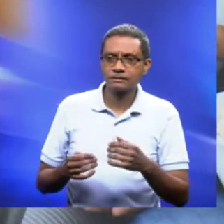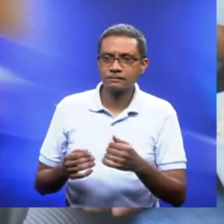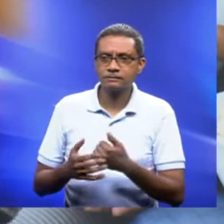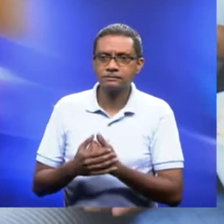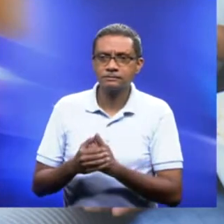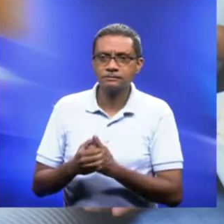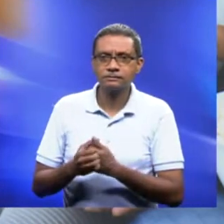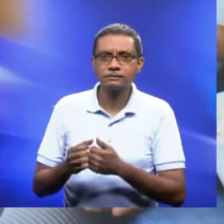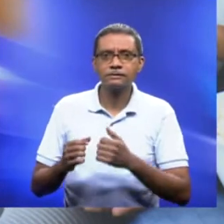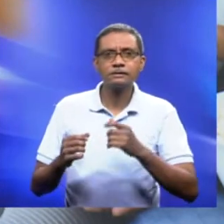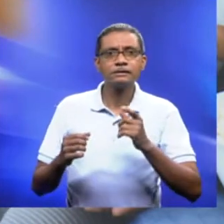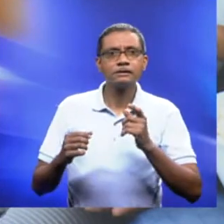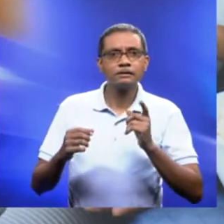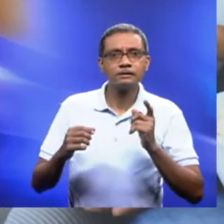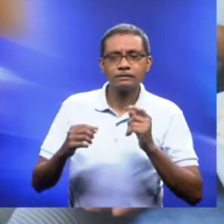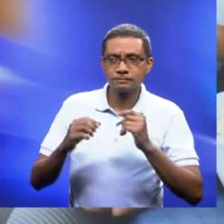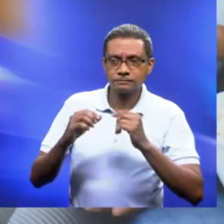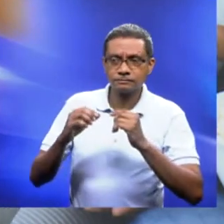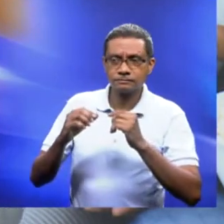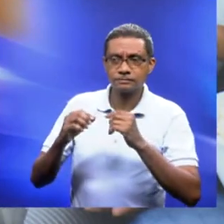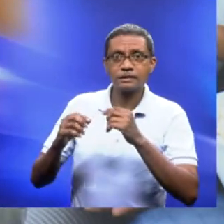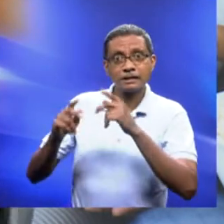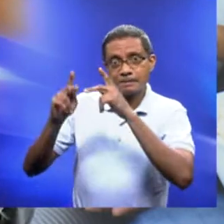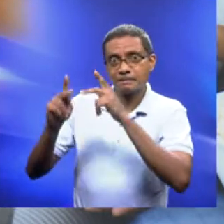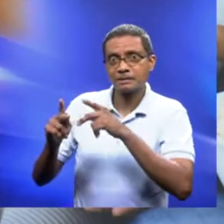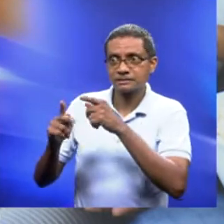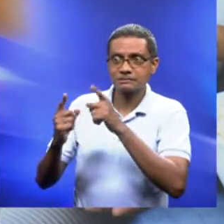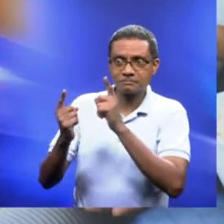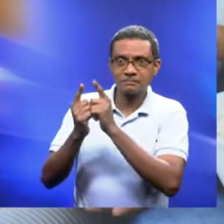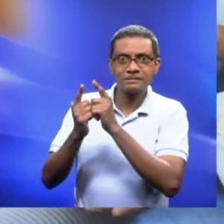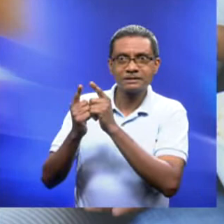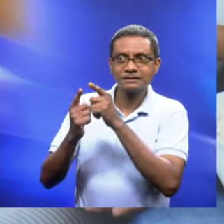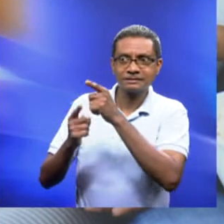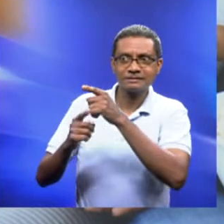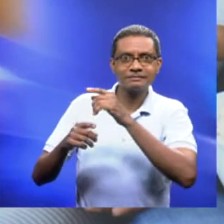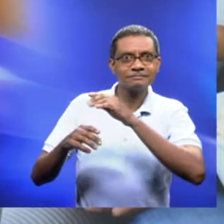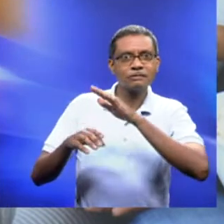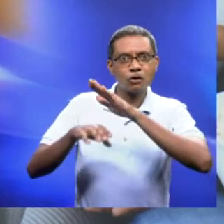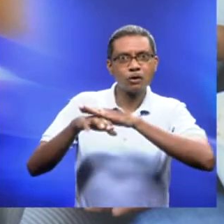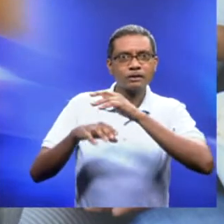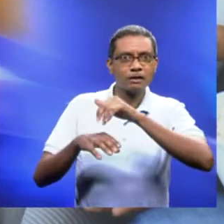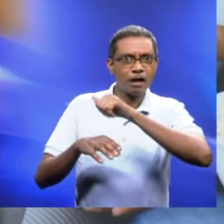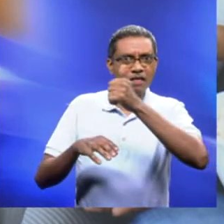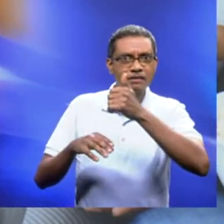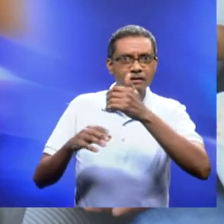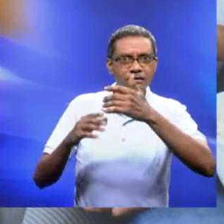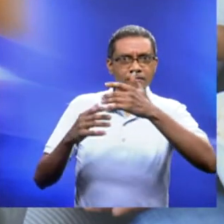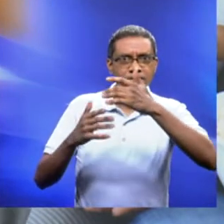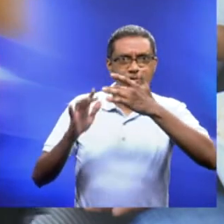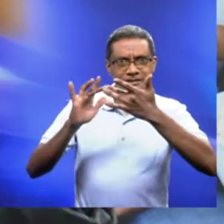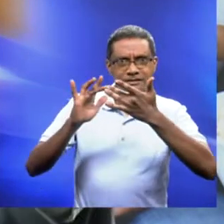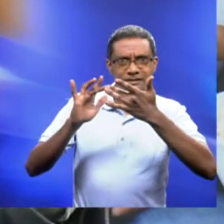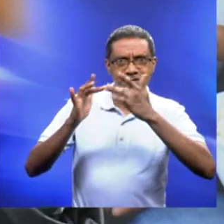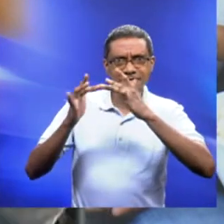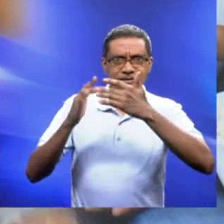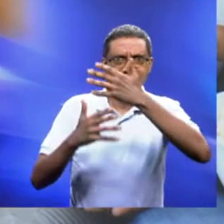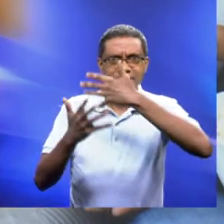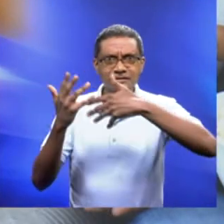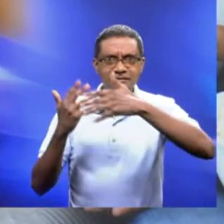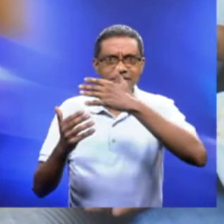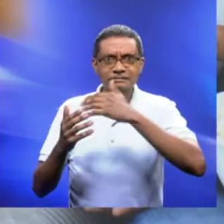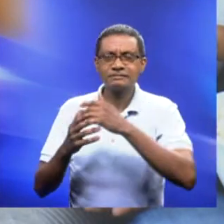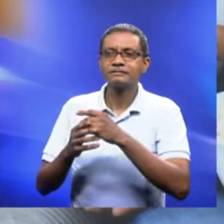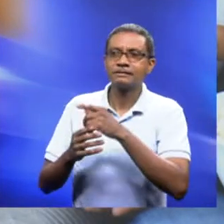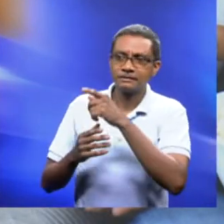to give you an experience to what you like more. And so really and truly it is, I want to progressively elaborate